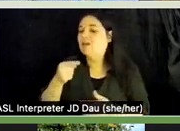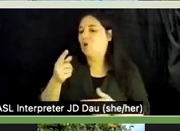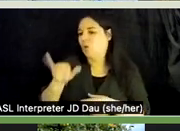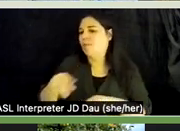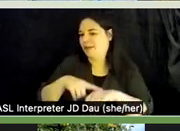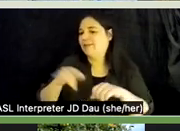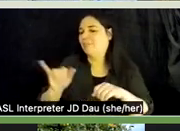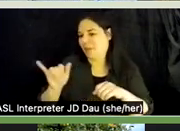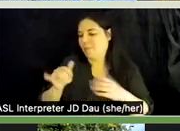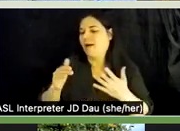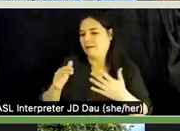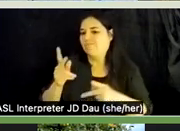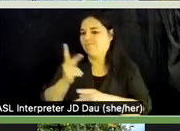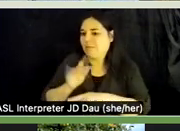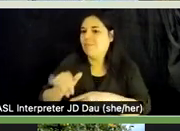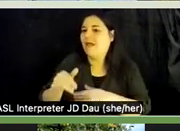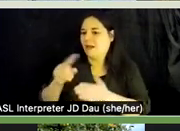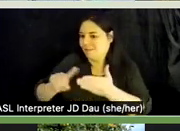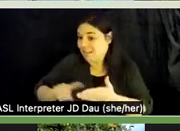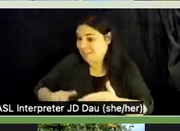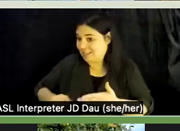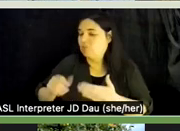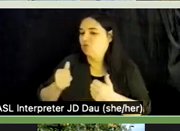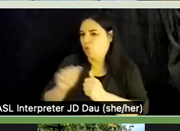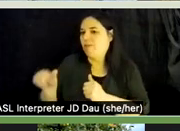an investigation under those laws.